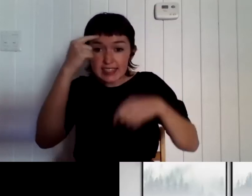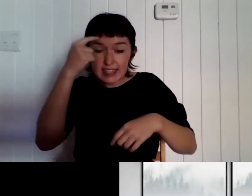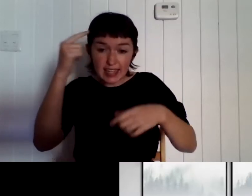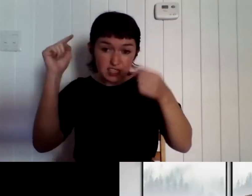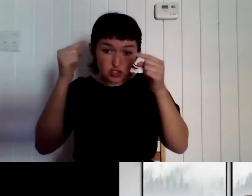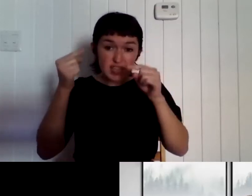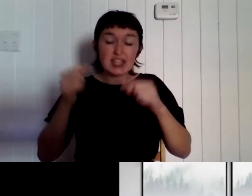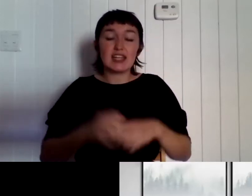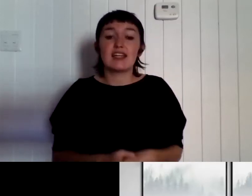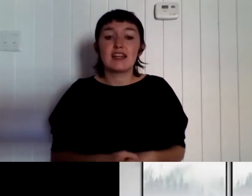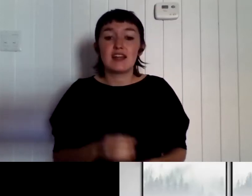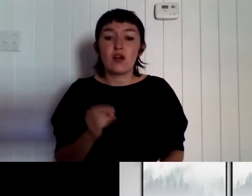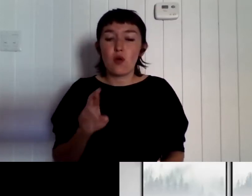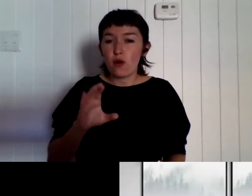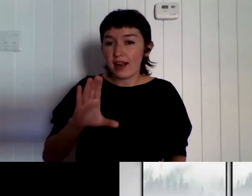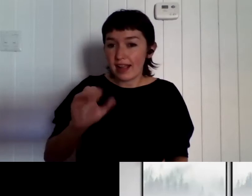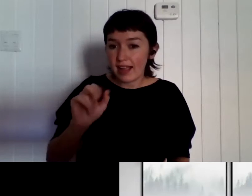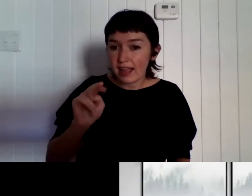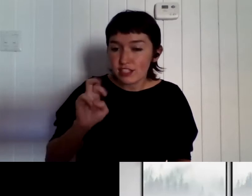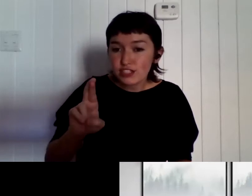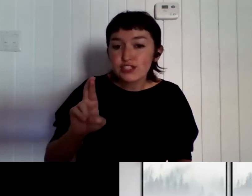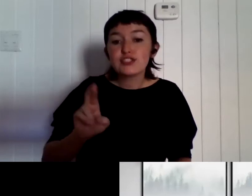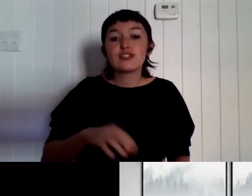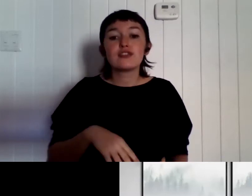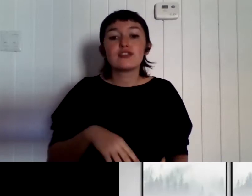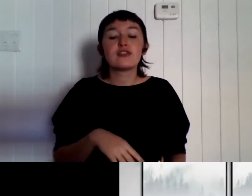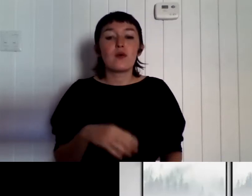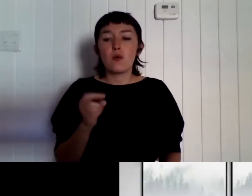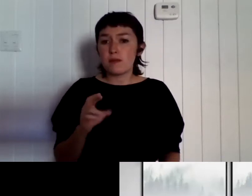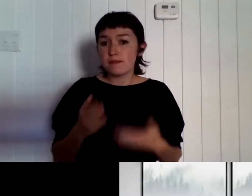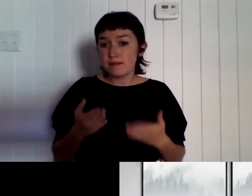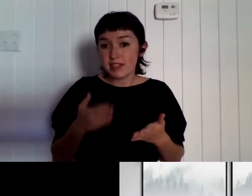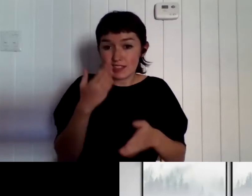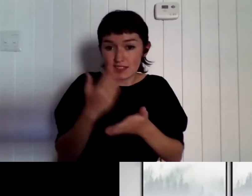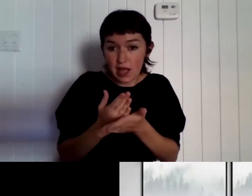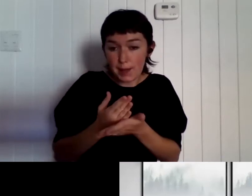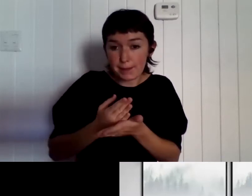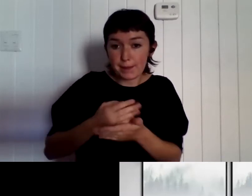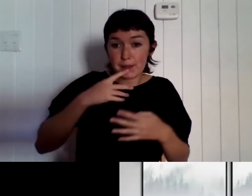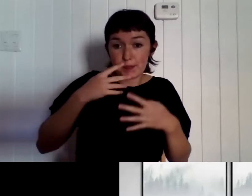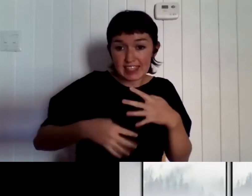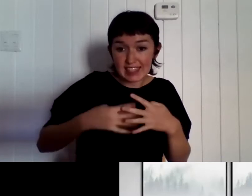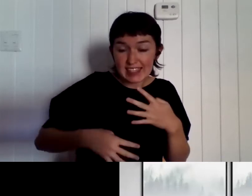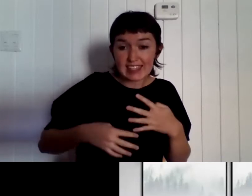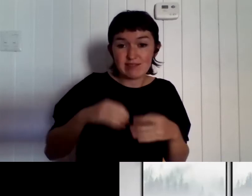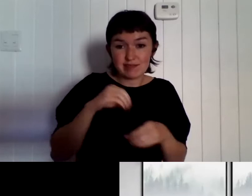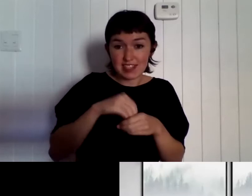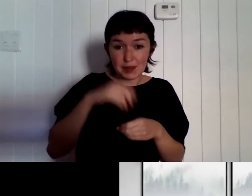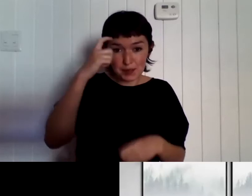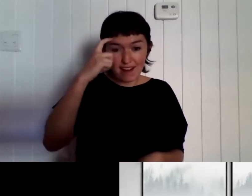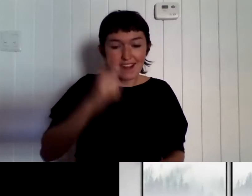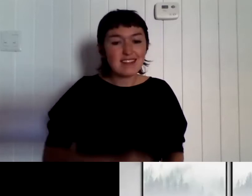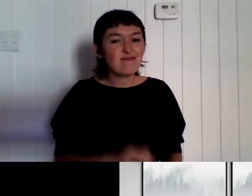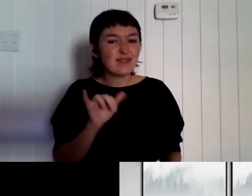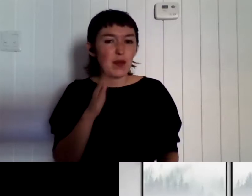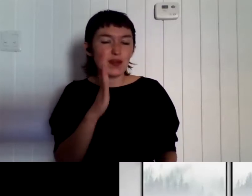surgery to remove that or to stop bleeding. And that will, of course, be very helpful. For sure. Cool. All